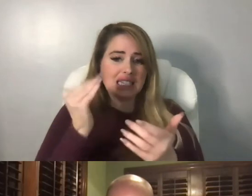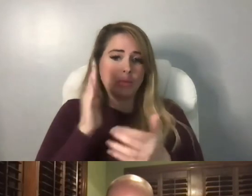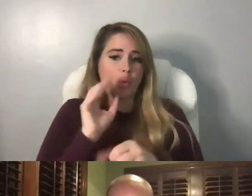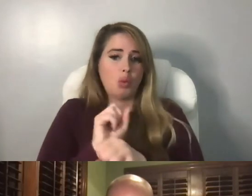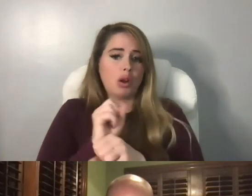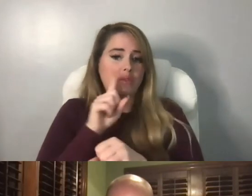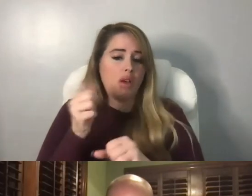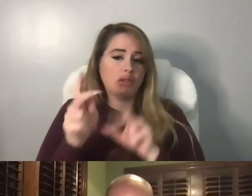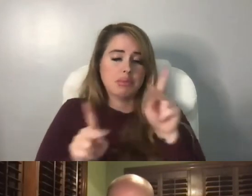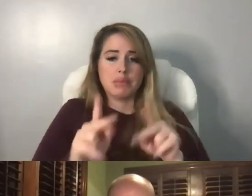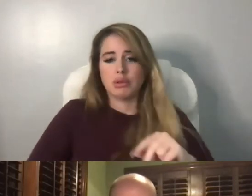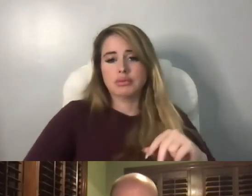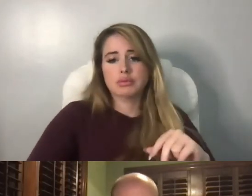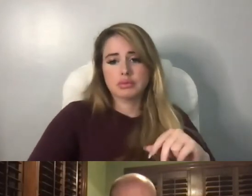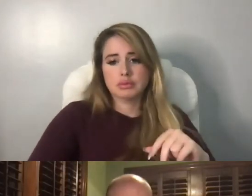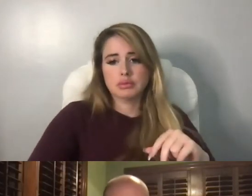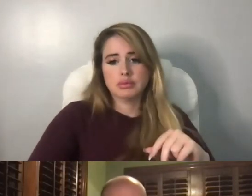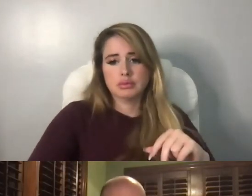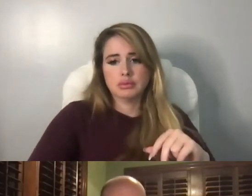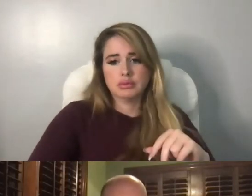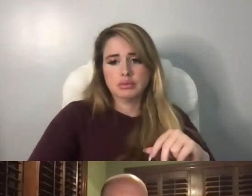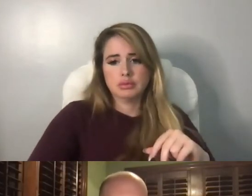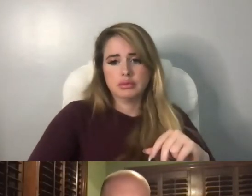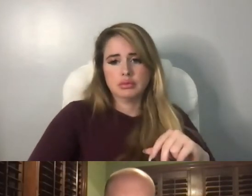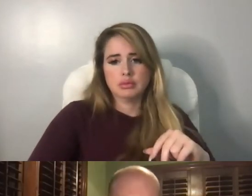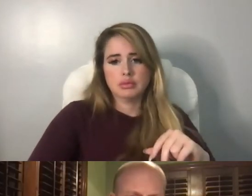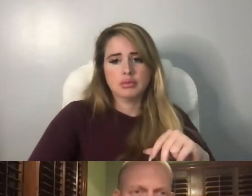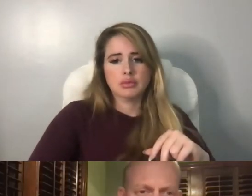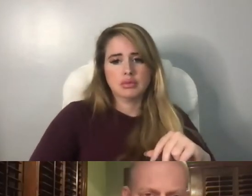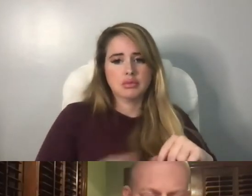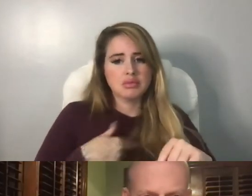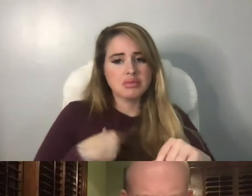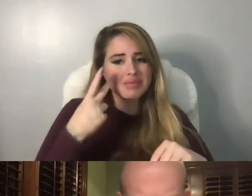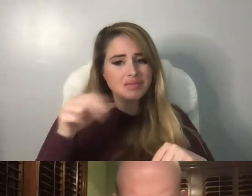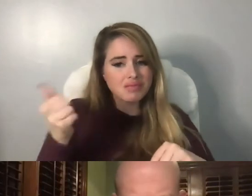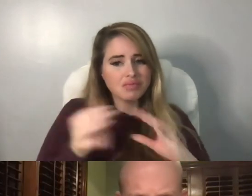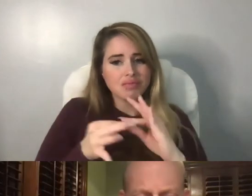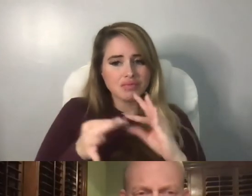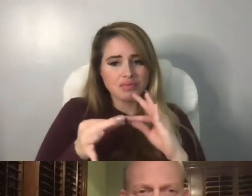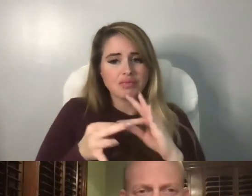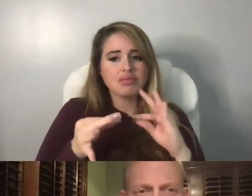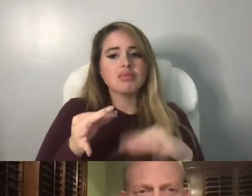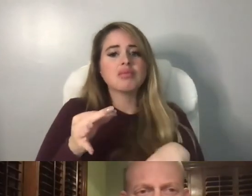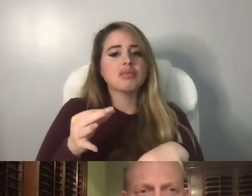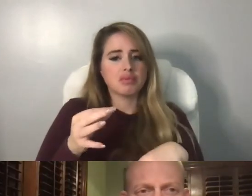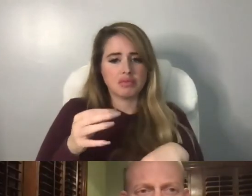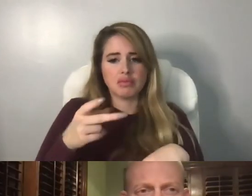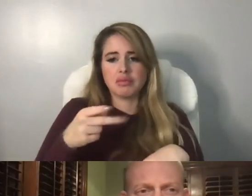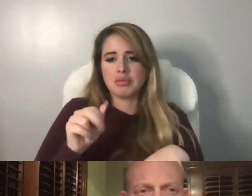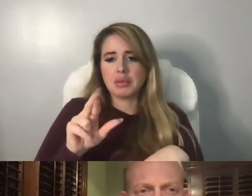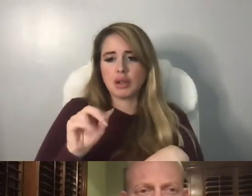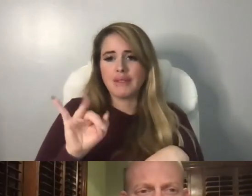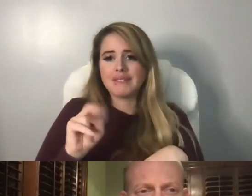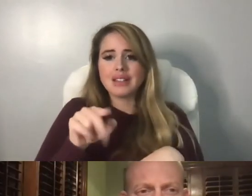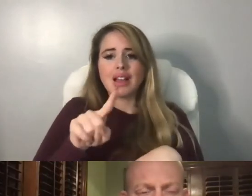Go ahead, David. Okay, great. I'm seeing a couple questions on paraffin. It looks like it might be the same attendee asking the